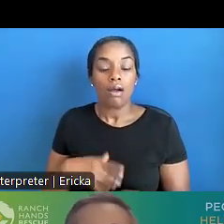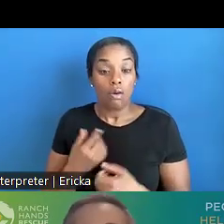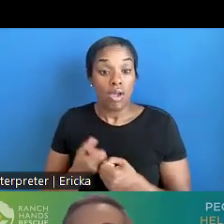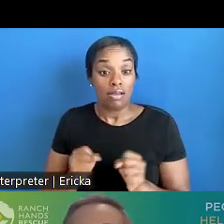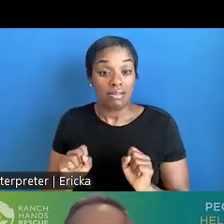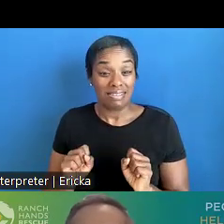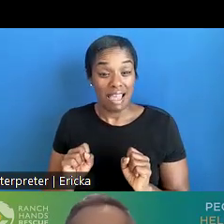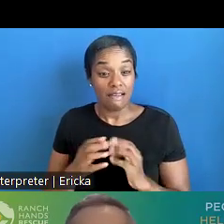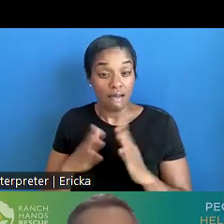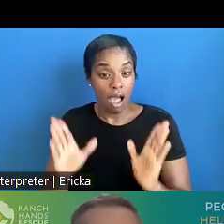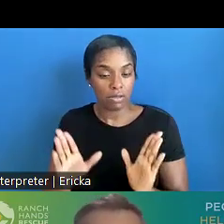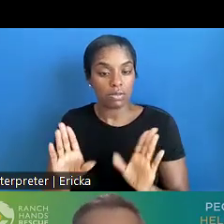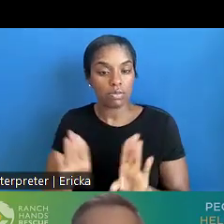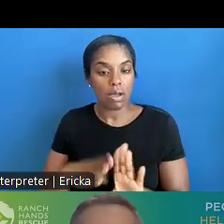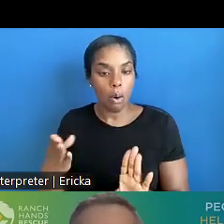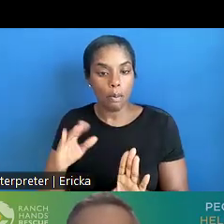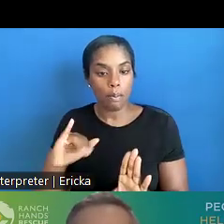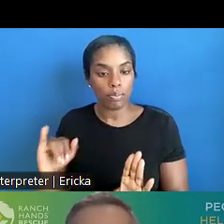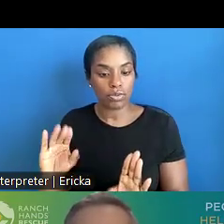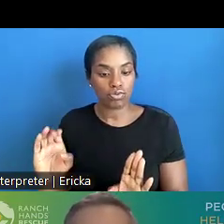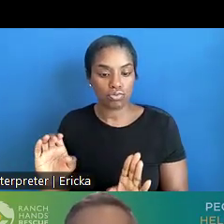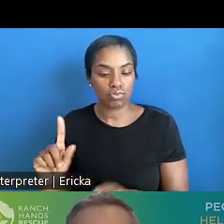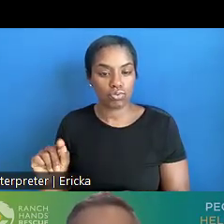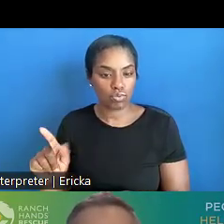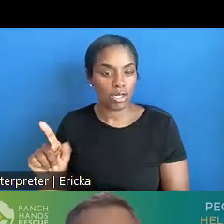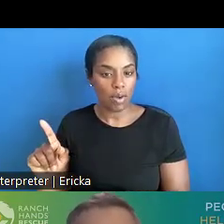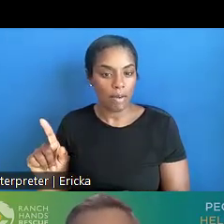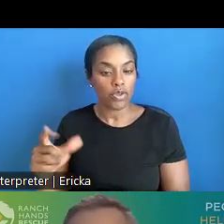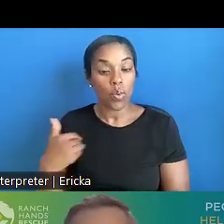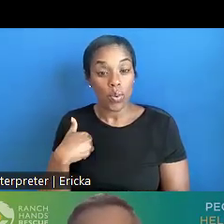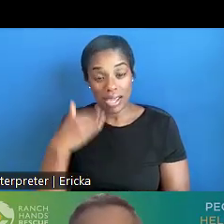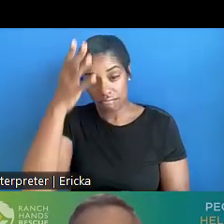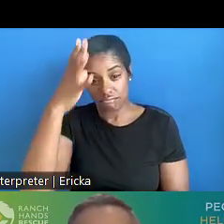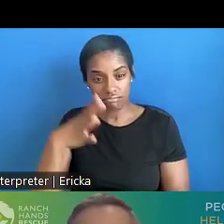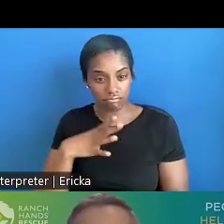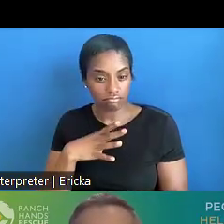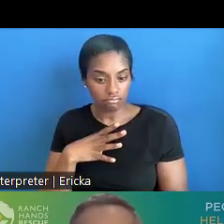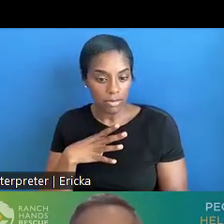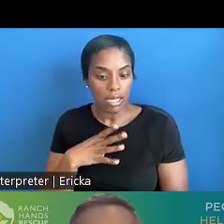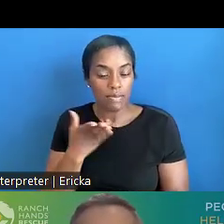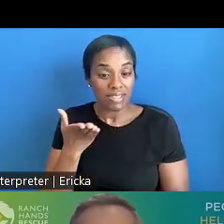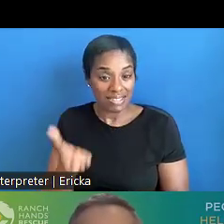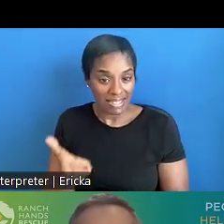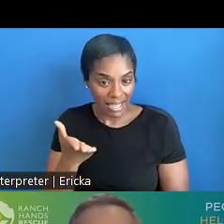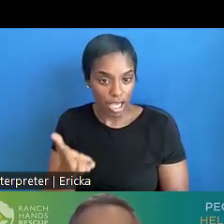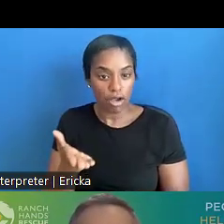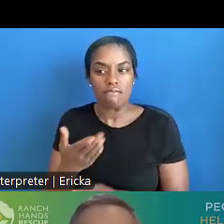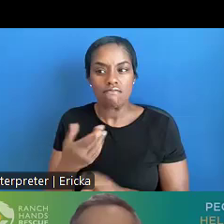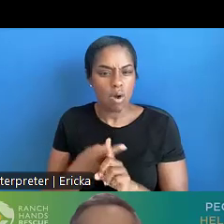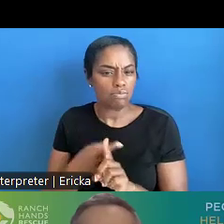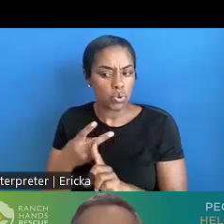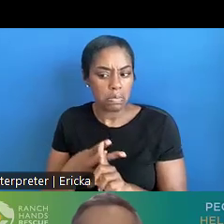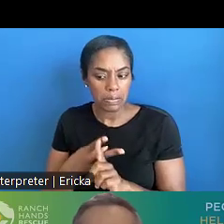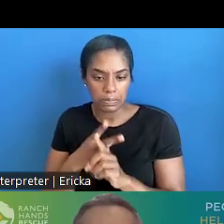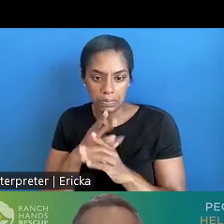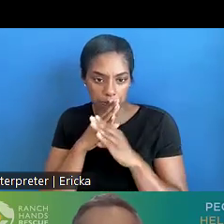2021, was a young man that fell into this category and was mute for about the first month or two in our care. But